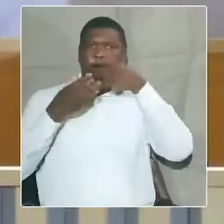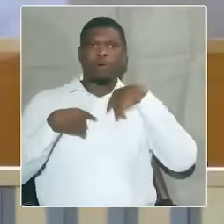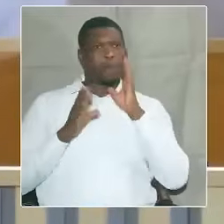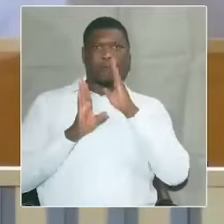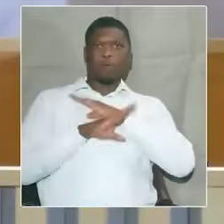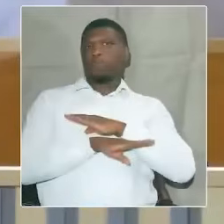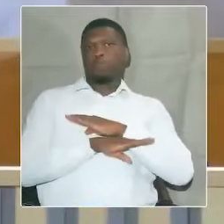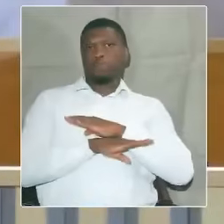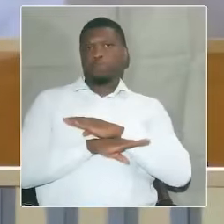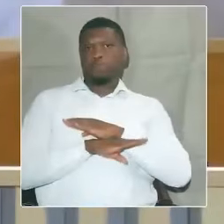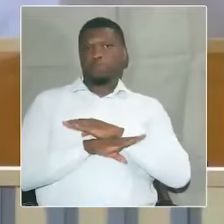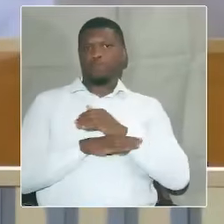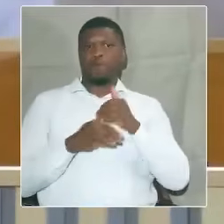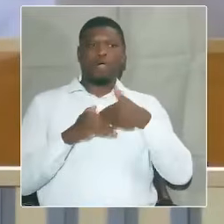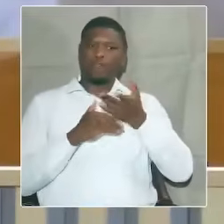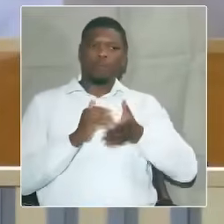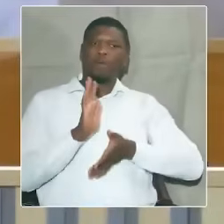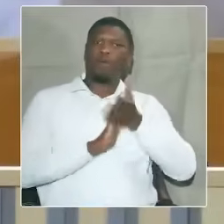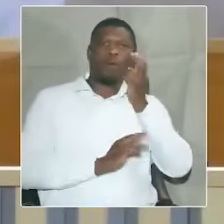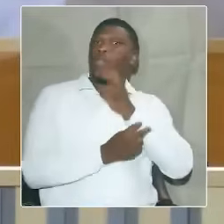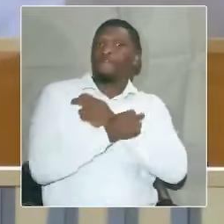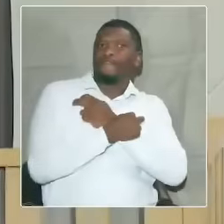of prior warning made